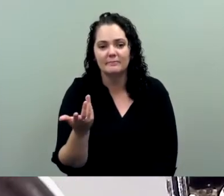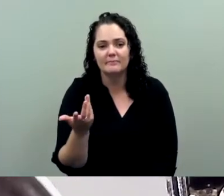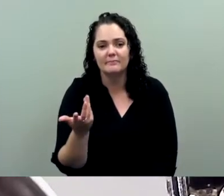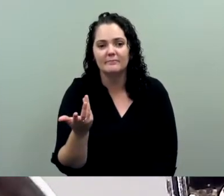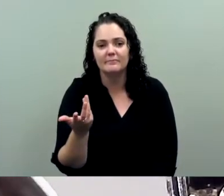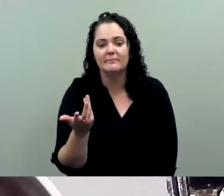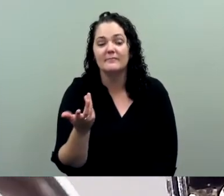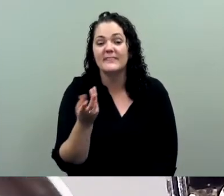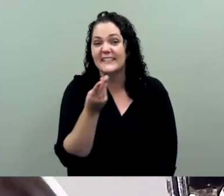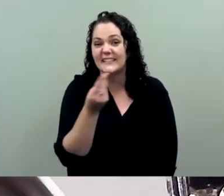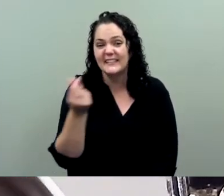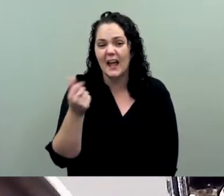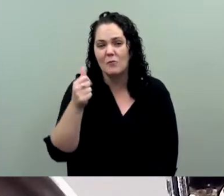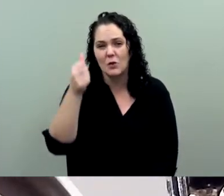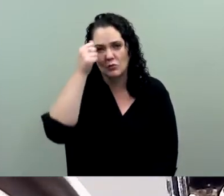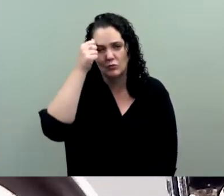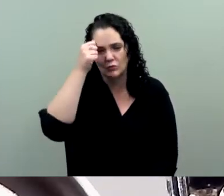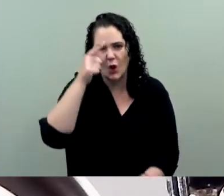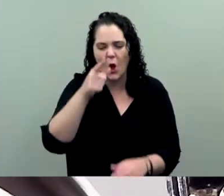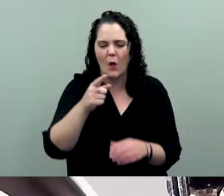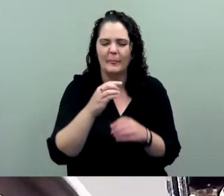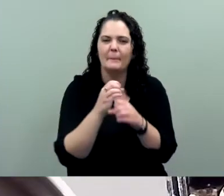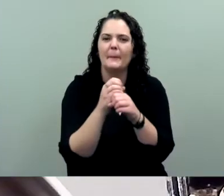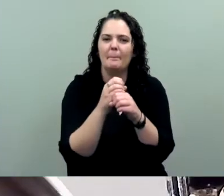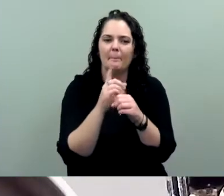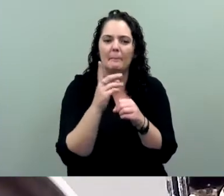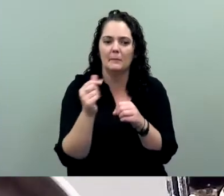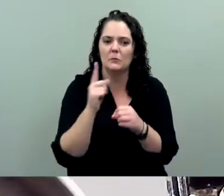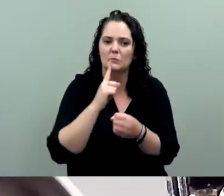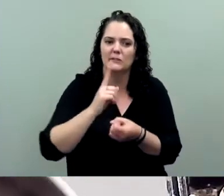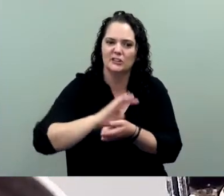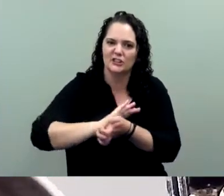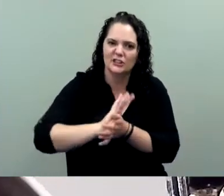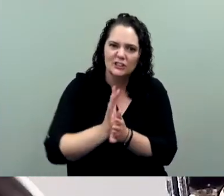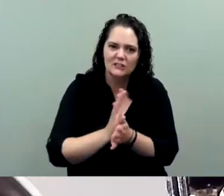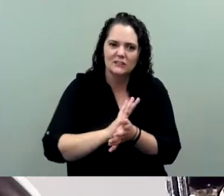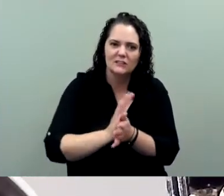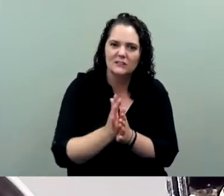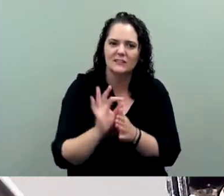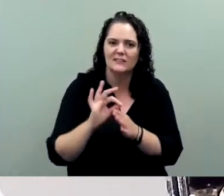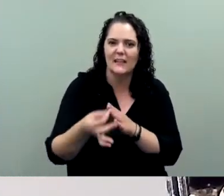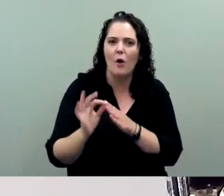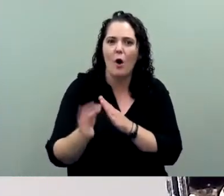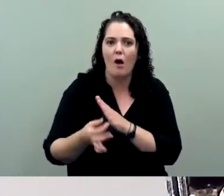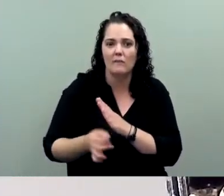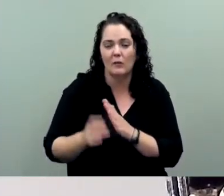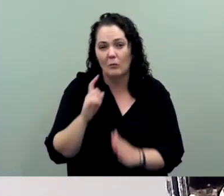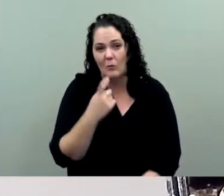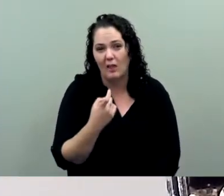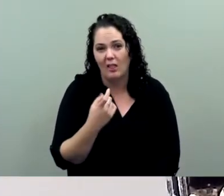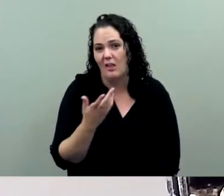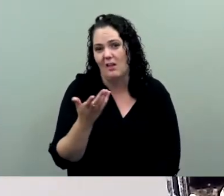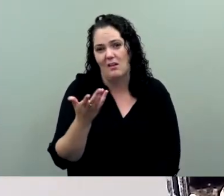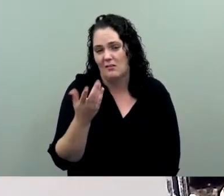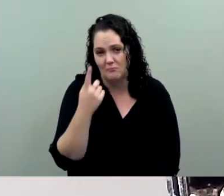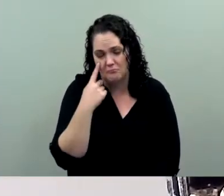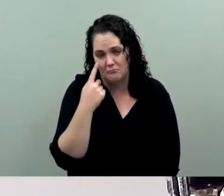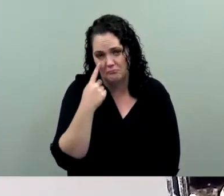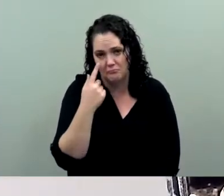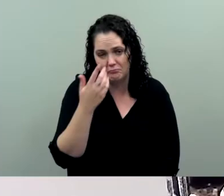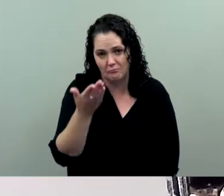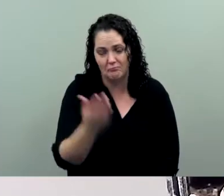and just blanch it really quickly, and then peel off the whole skin even before they cut it up. All right, so I'm going to put that back on the heat over